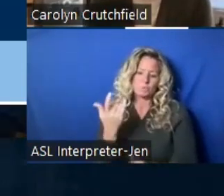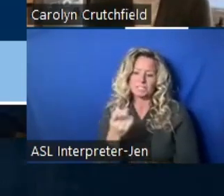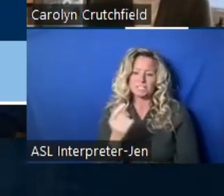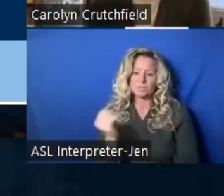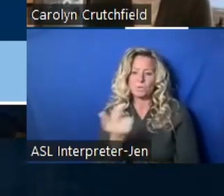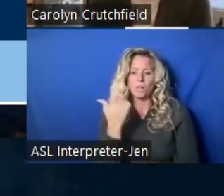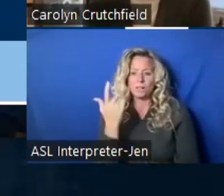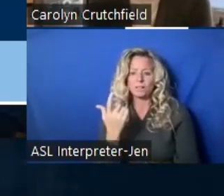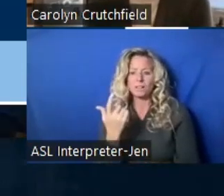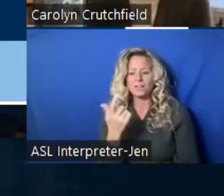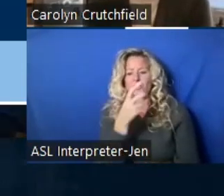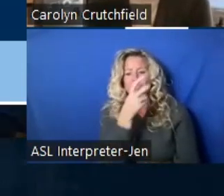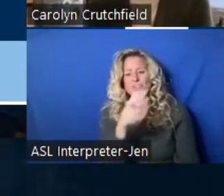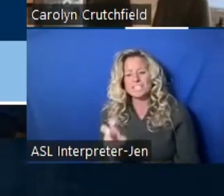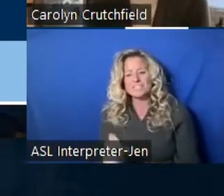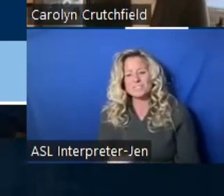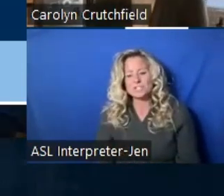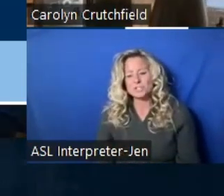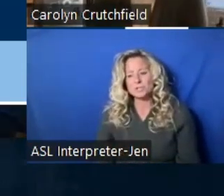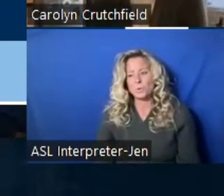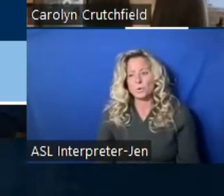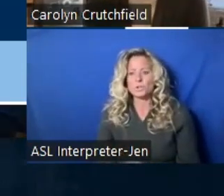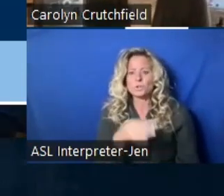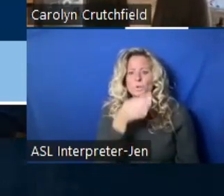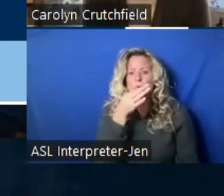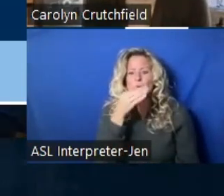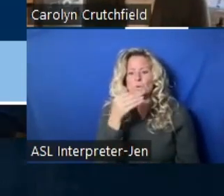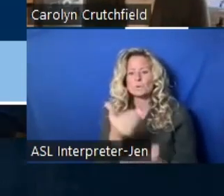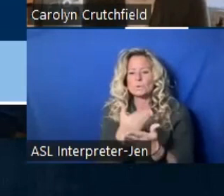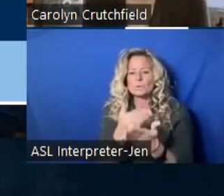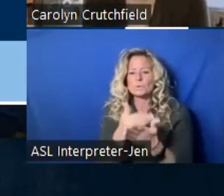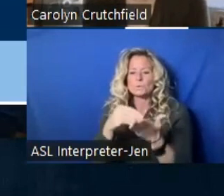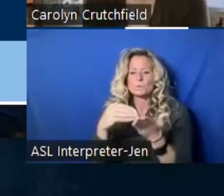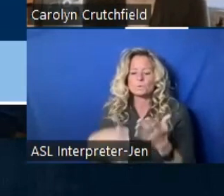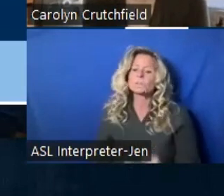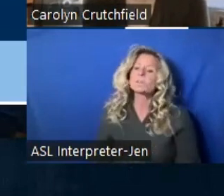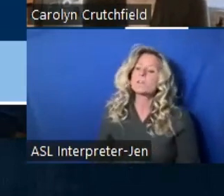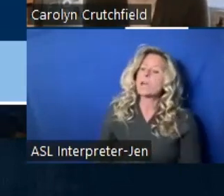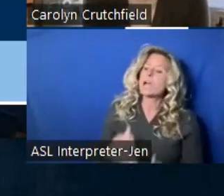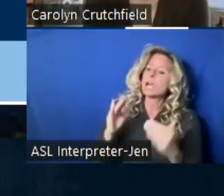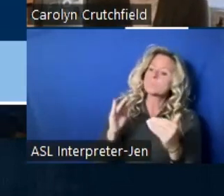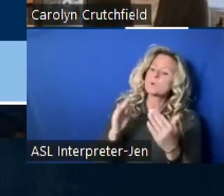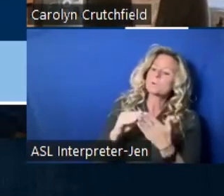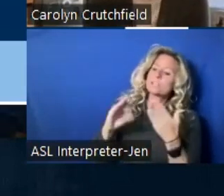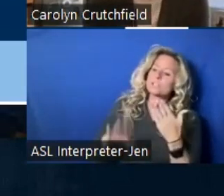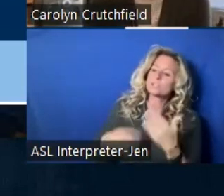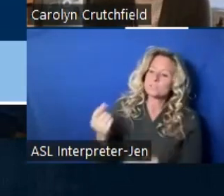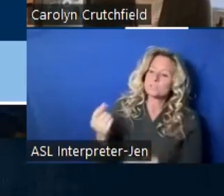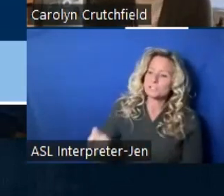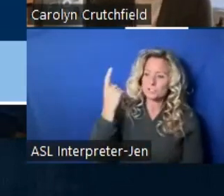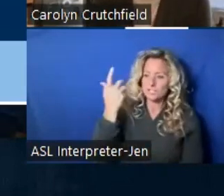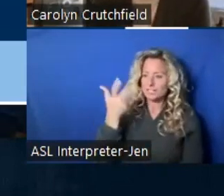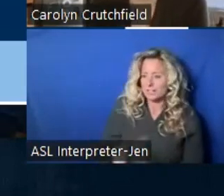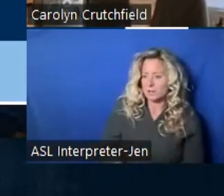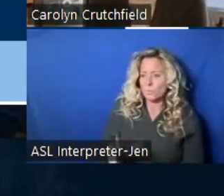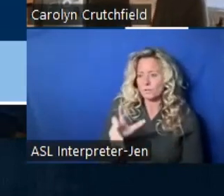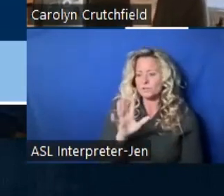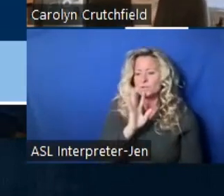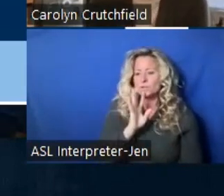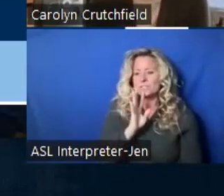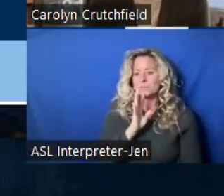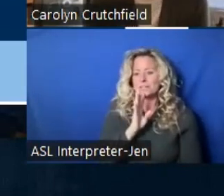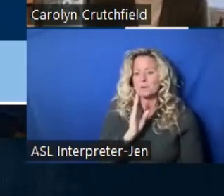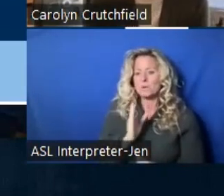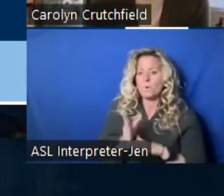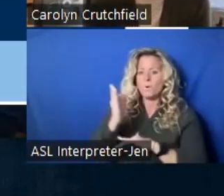all transfers or incoming new students. And help Um, the students understand. I don't want to speak past them here.